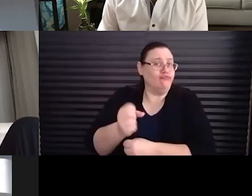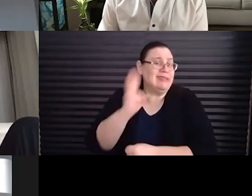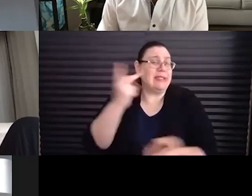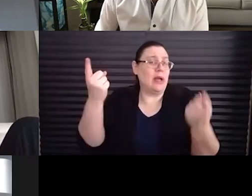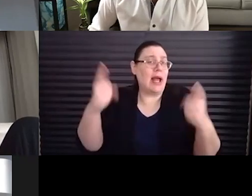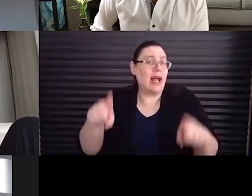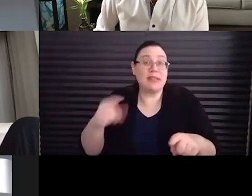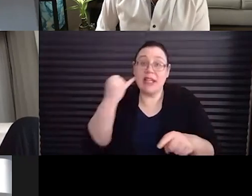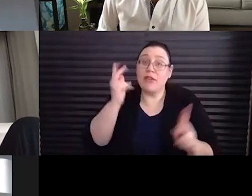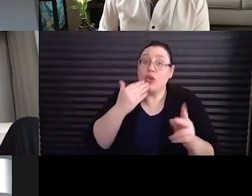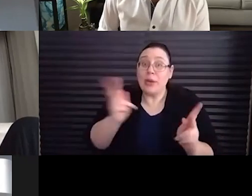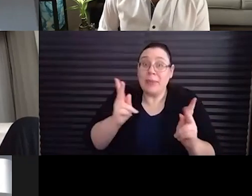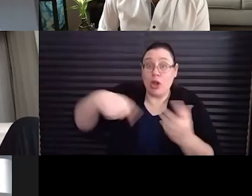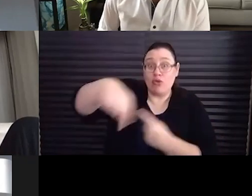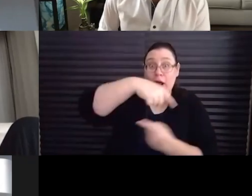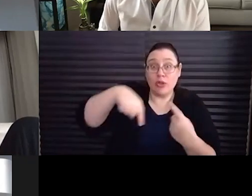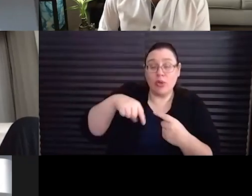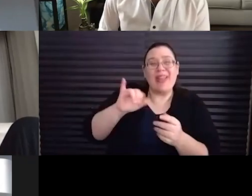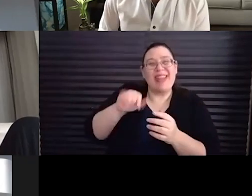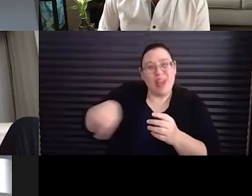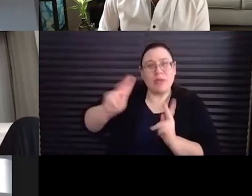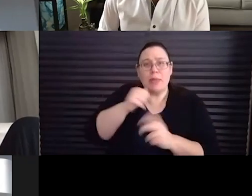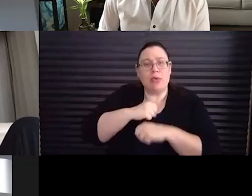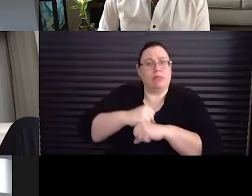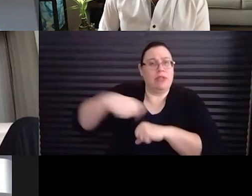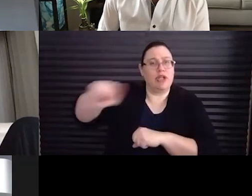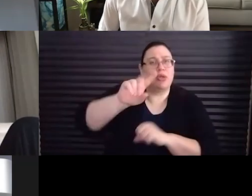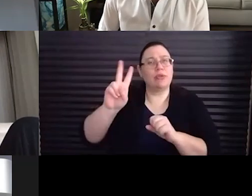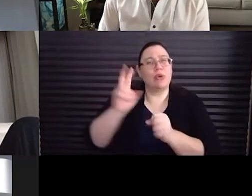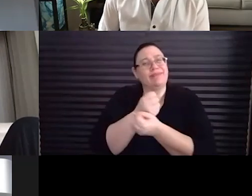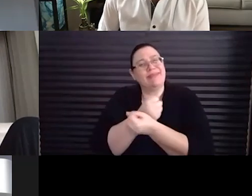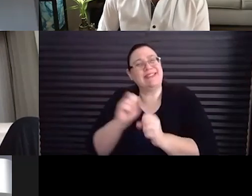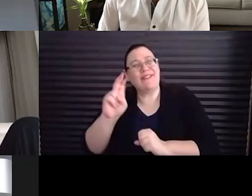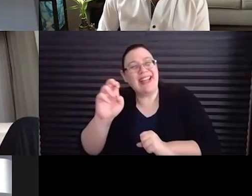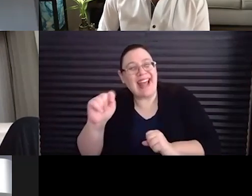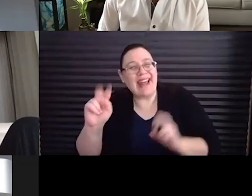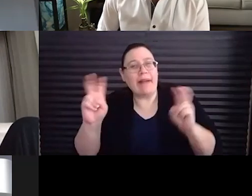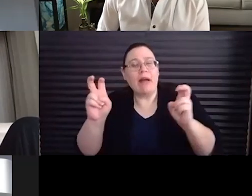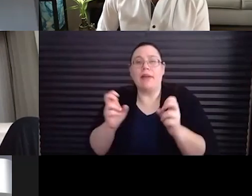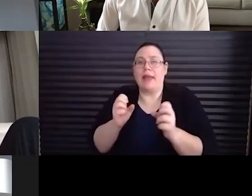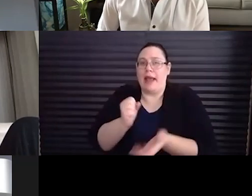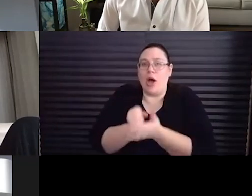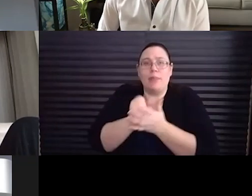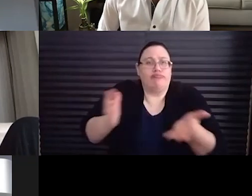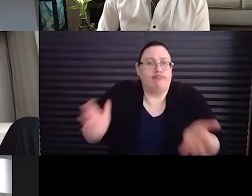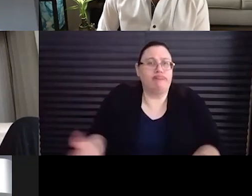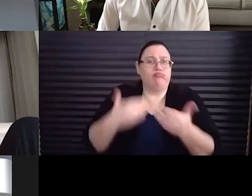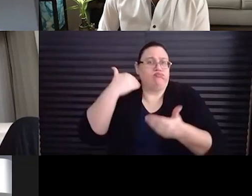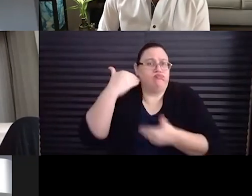people around you, they are your safety net. They're the people that keep you up. They're the people that keep you going. And I'm grateful for that,